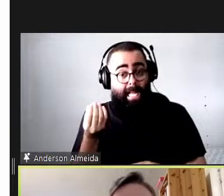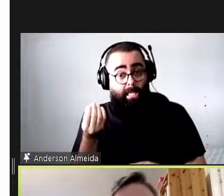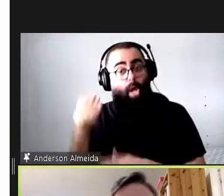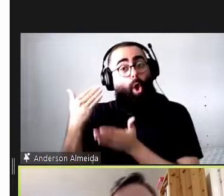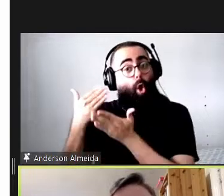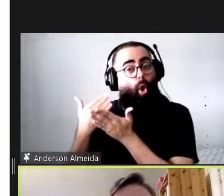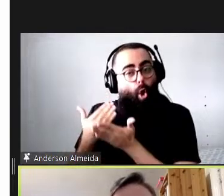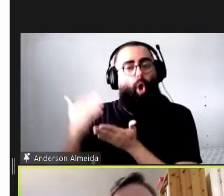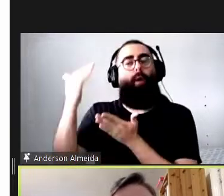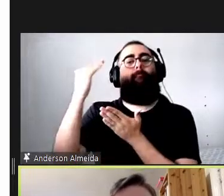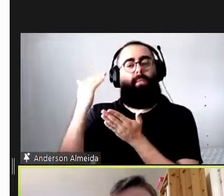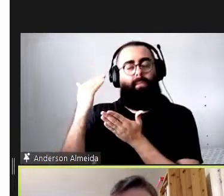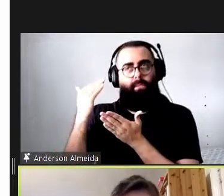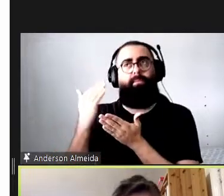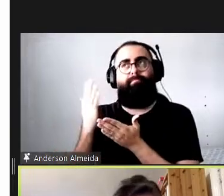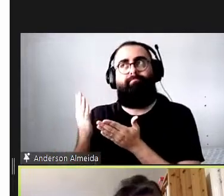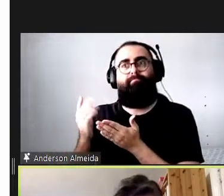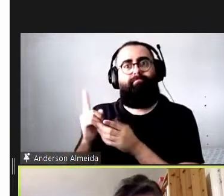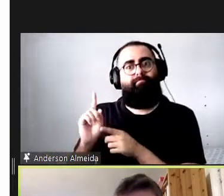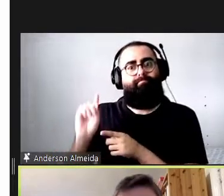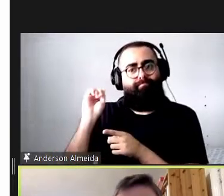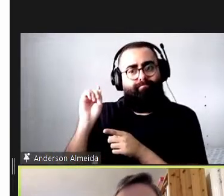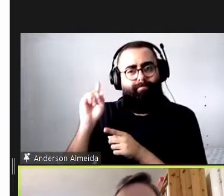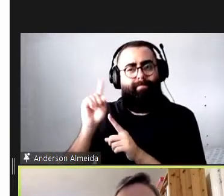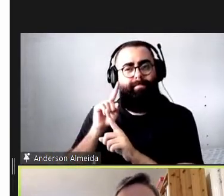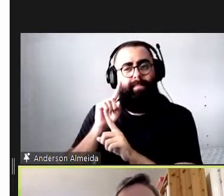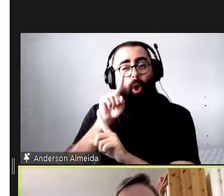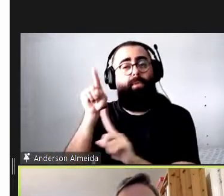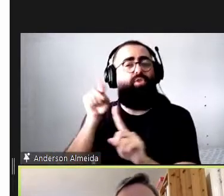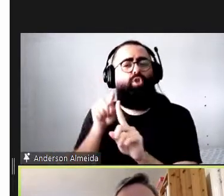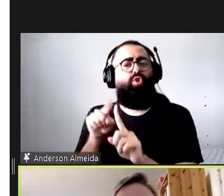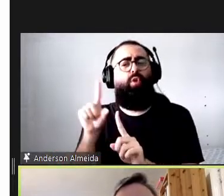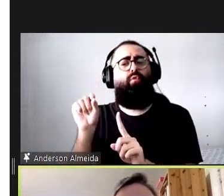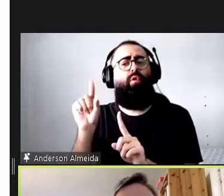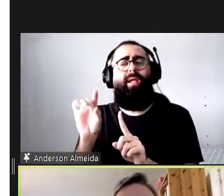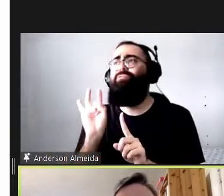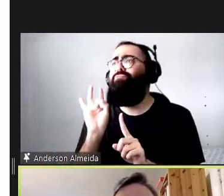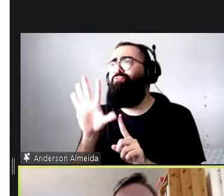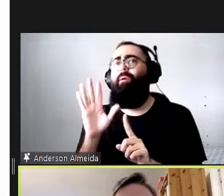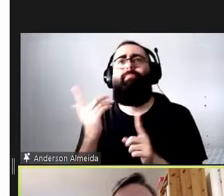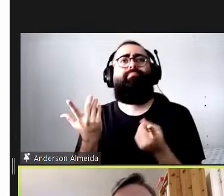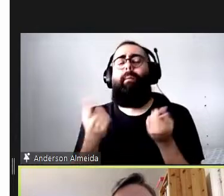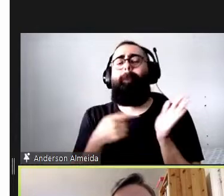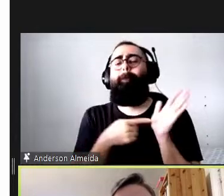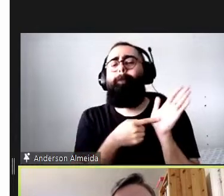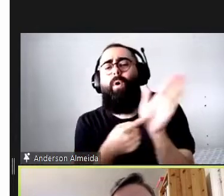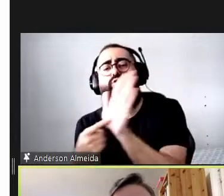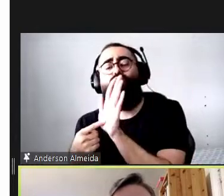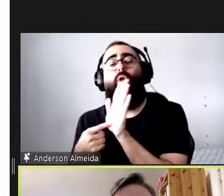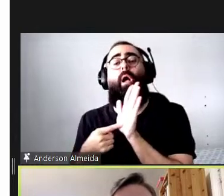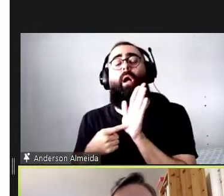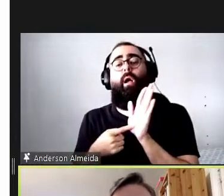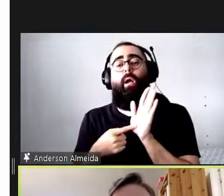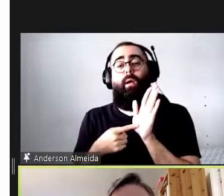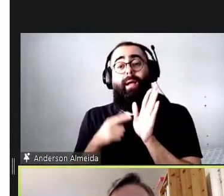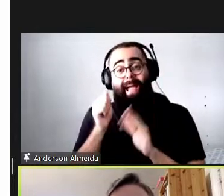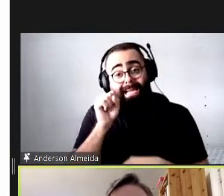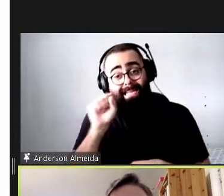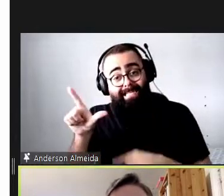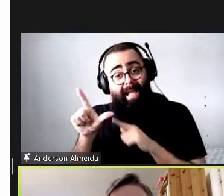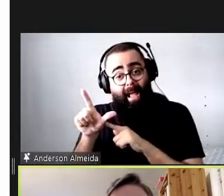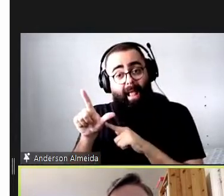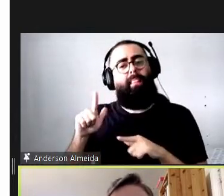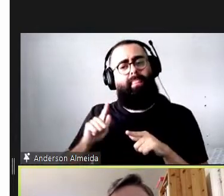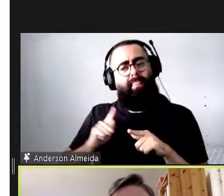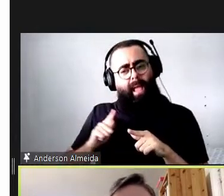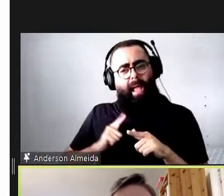where the goal of this initial research was just to show that ASL has linguistic structure